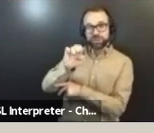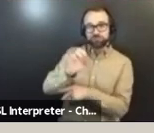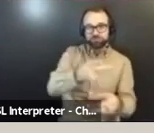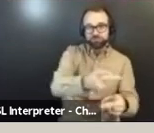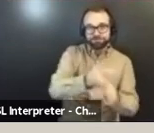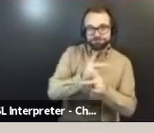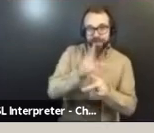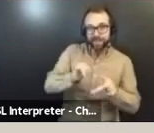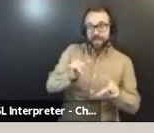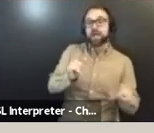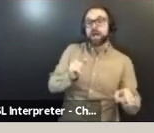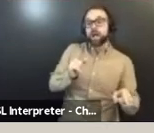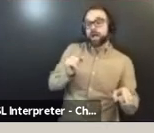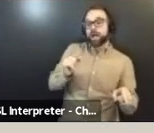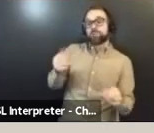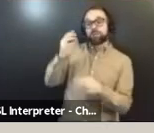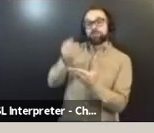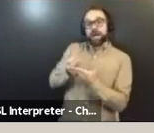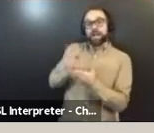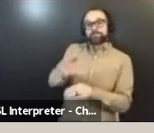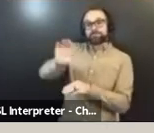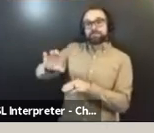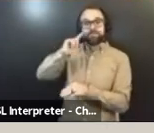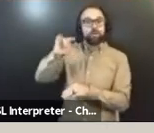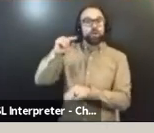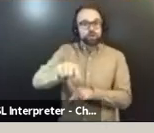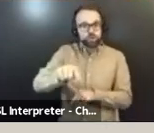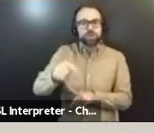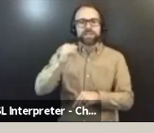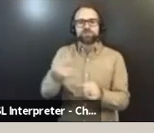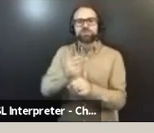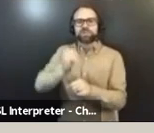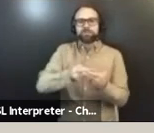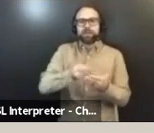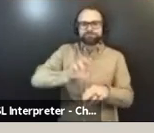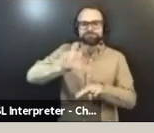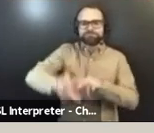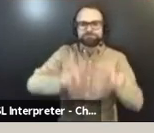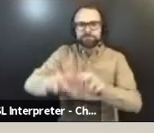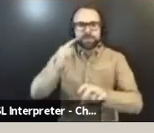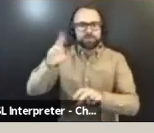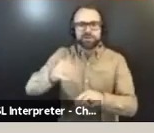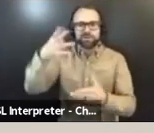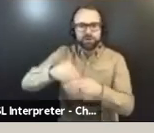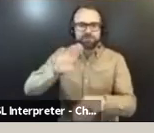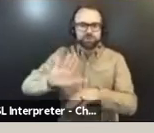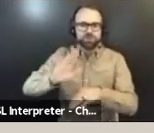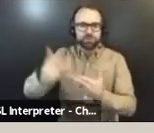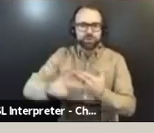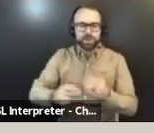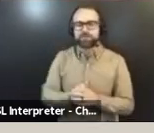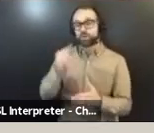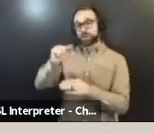we will finance that for you. So then you now have capital to go utilize the program. So that's what we do at OKR with the government funding